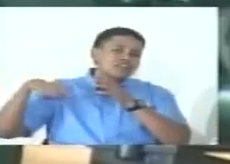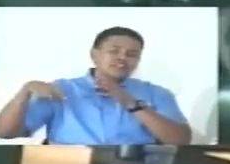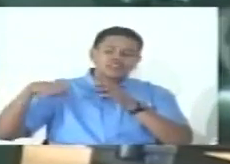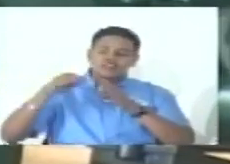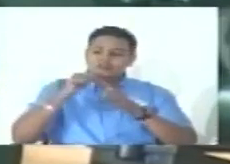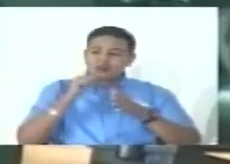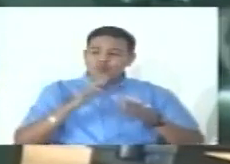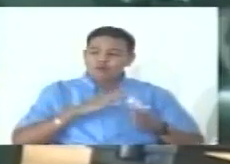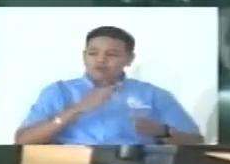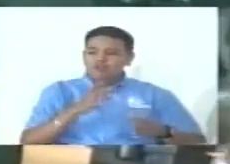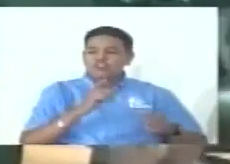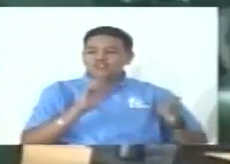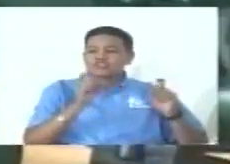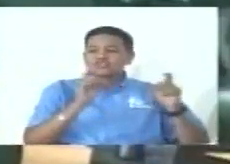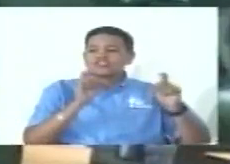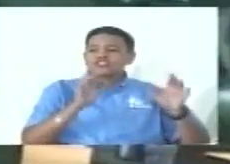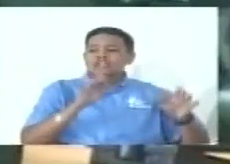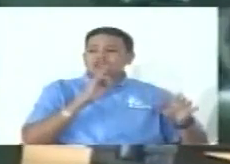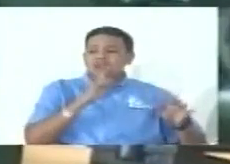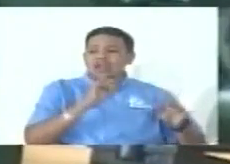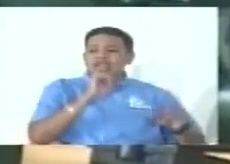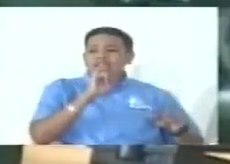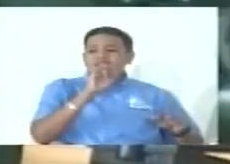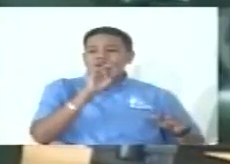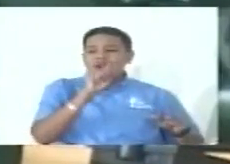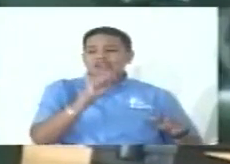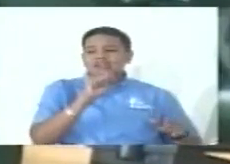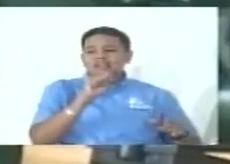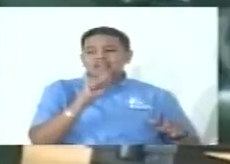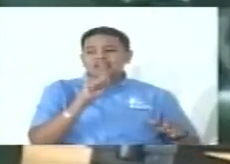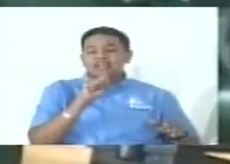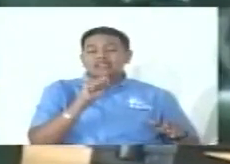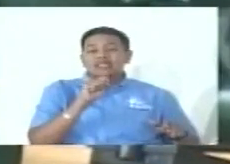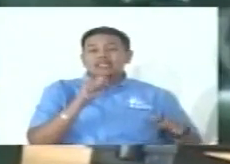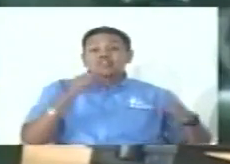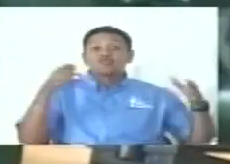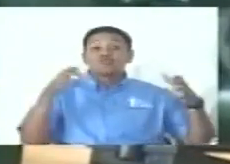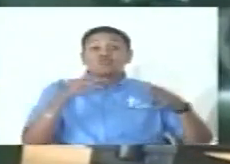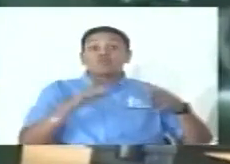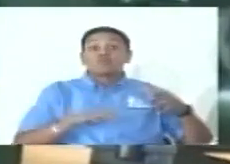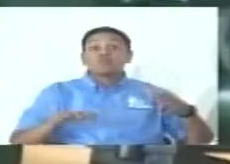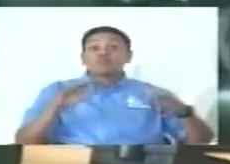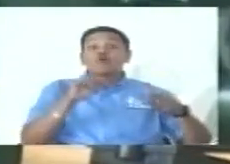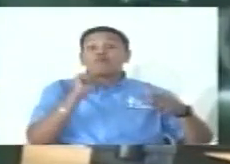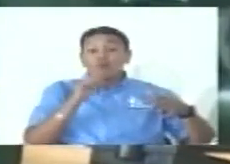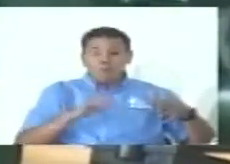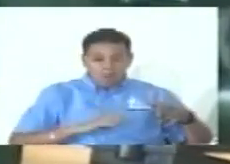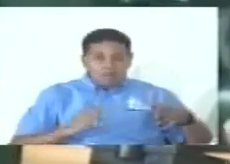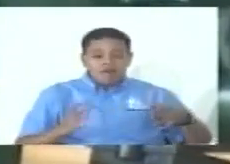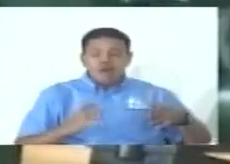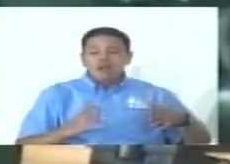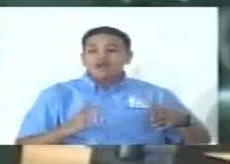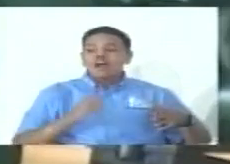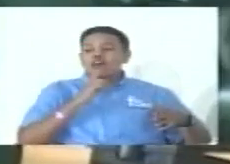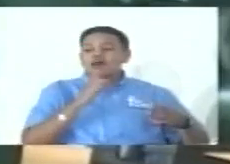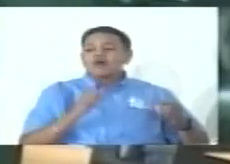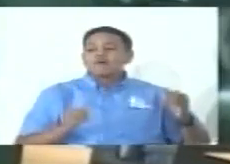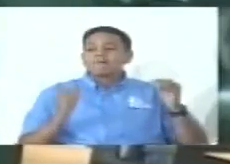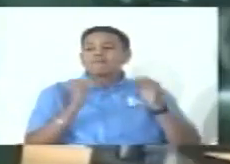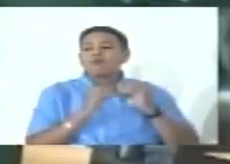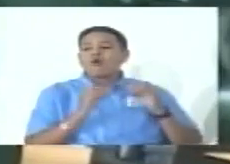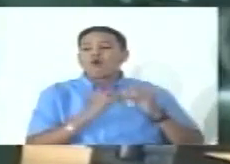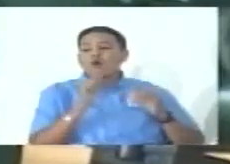woman. The chairman of the Industrial Disputes Tribunal is a woman. There are more